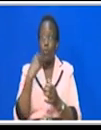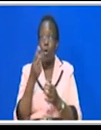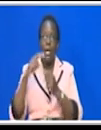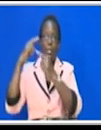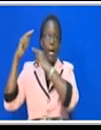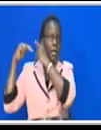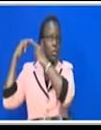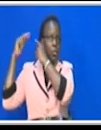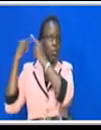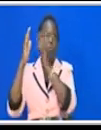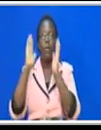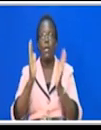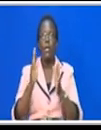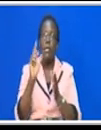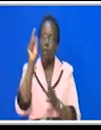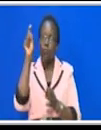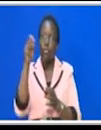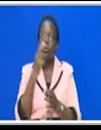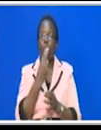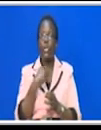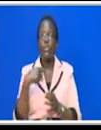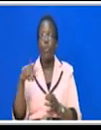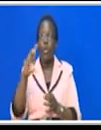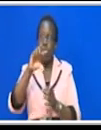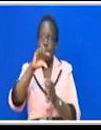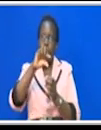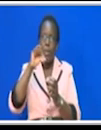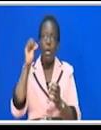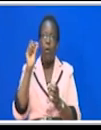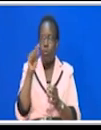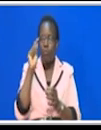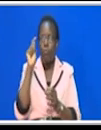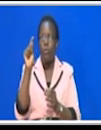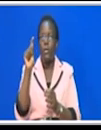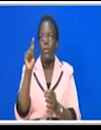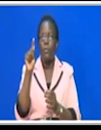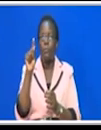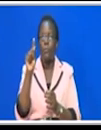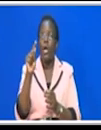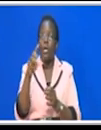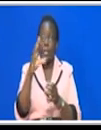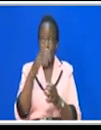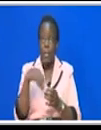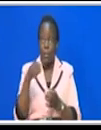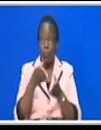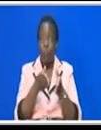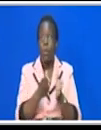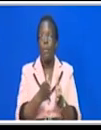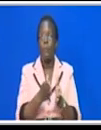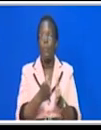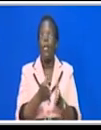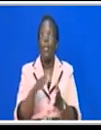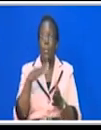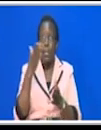historian, the question wants you to pick or to pinpoint. In this matter, there